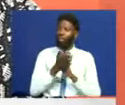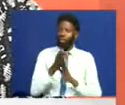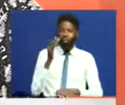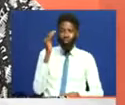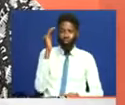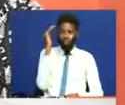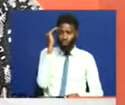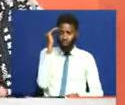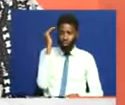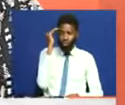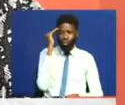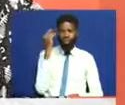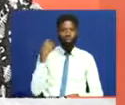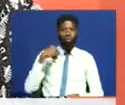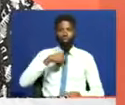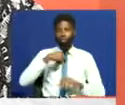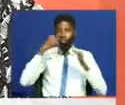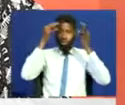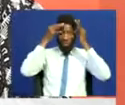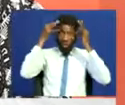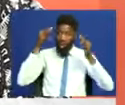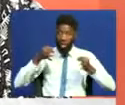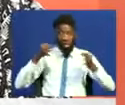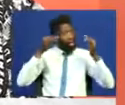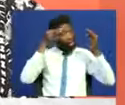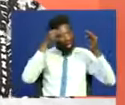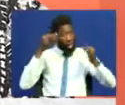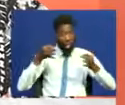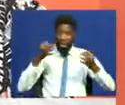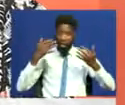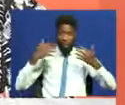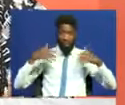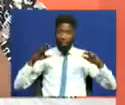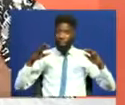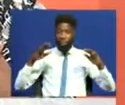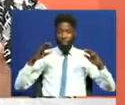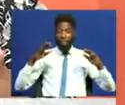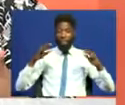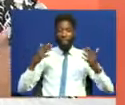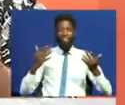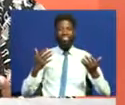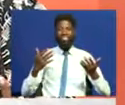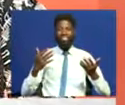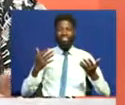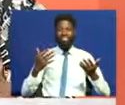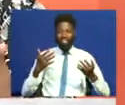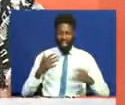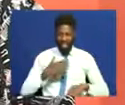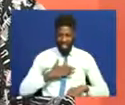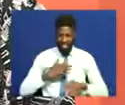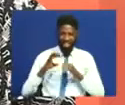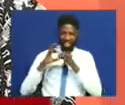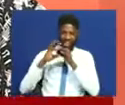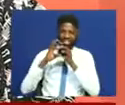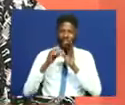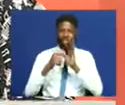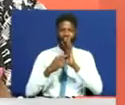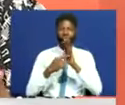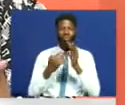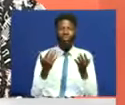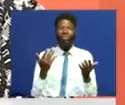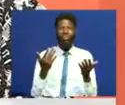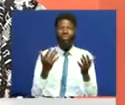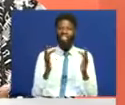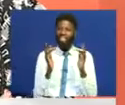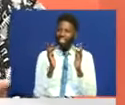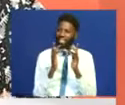her, we drew conclusions and ran away with them. What does that speak about our culture, even our internet culture? What does